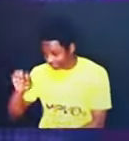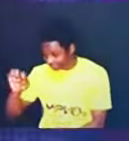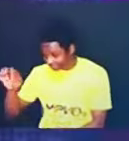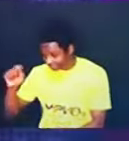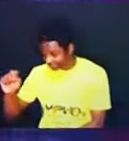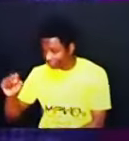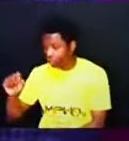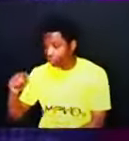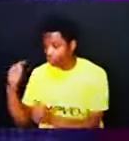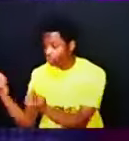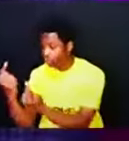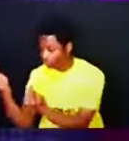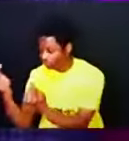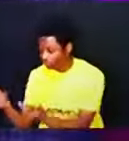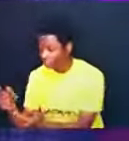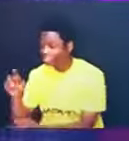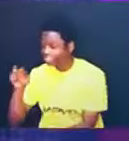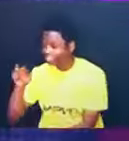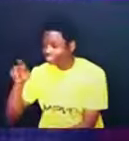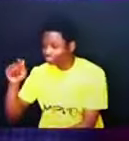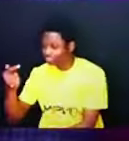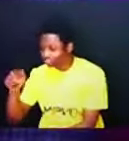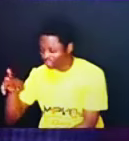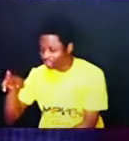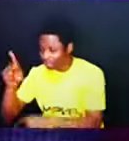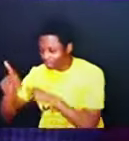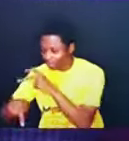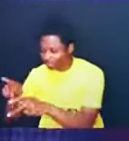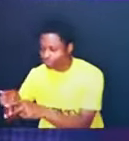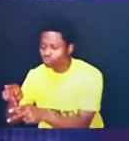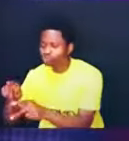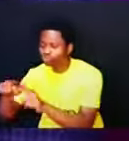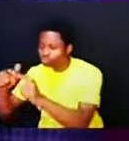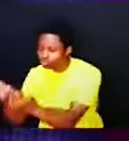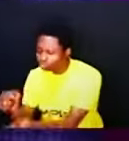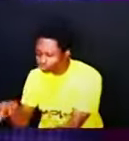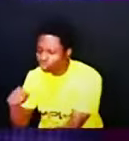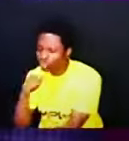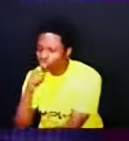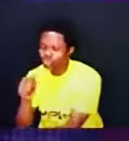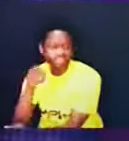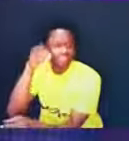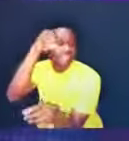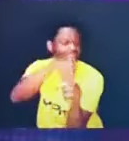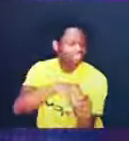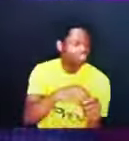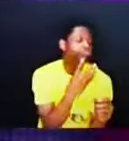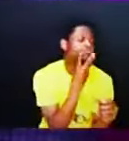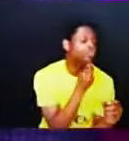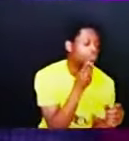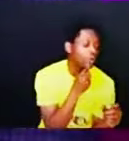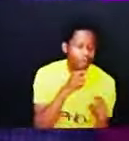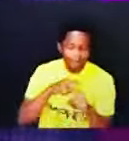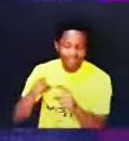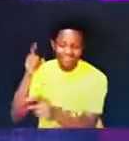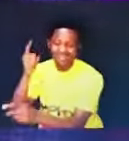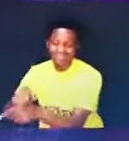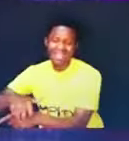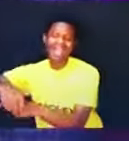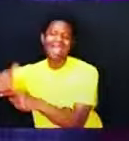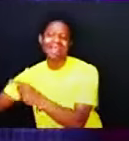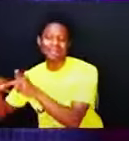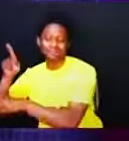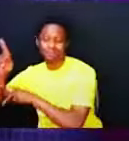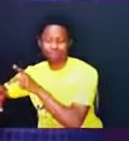about Gentiles, people outside the Jews, the rest of the world, who have not given